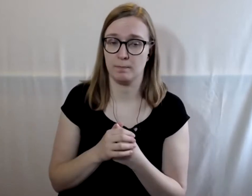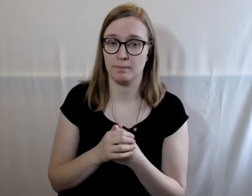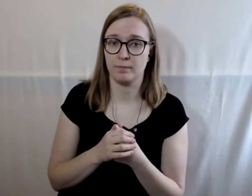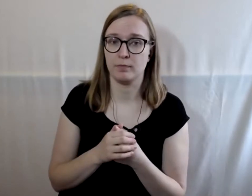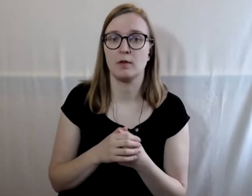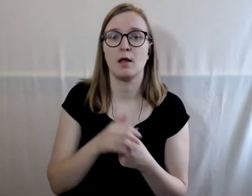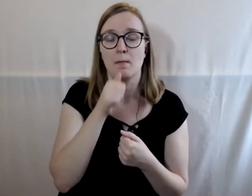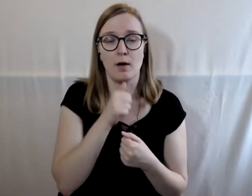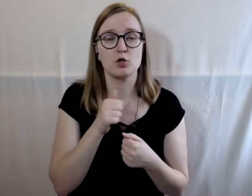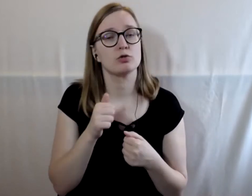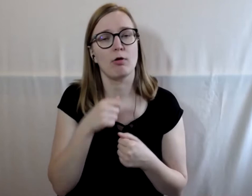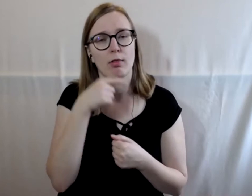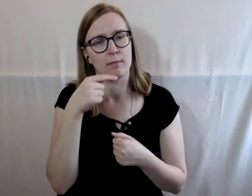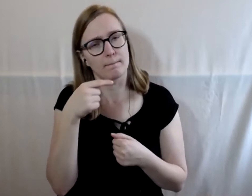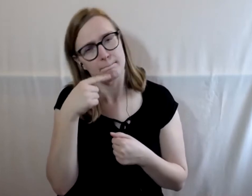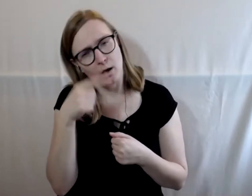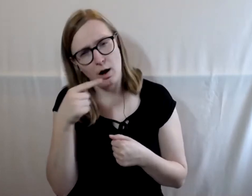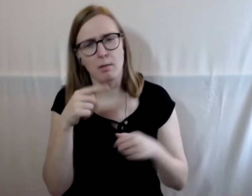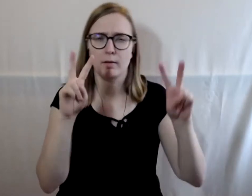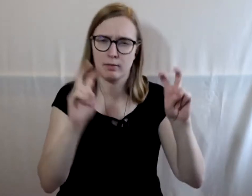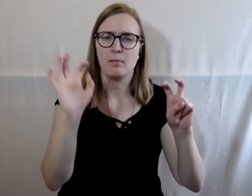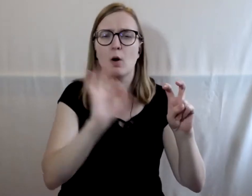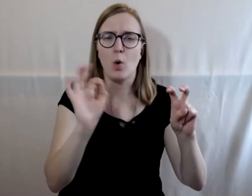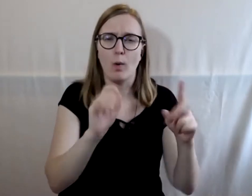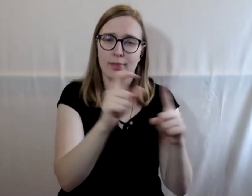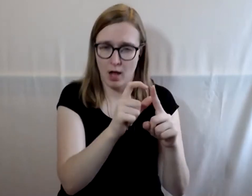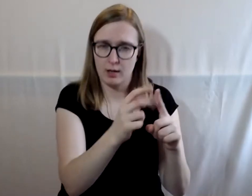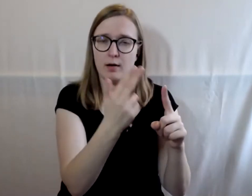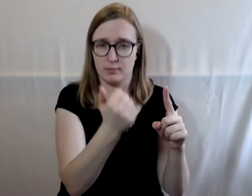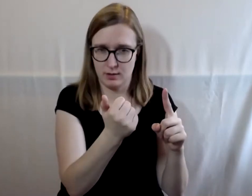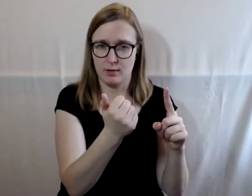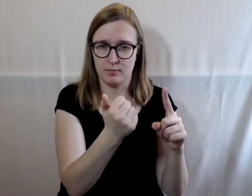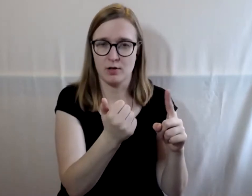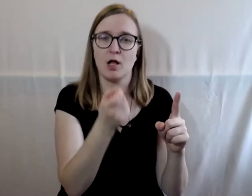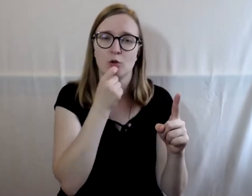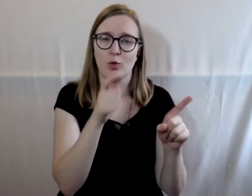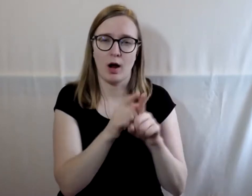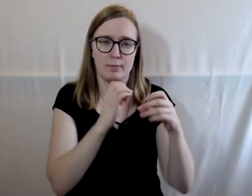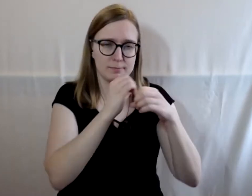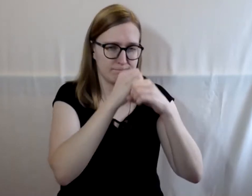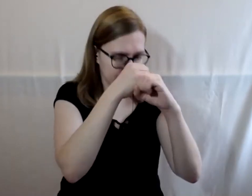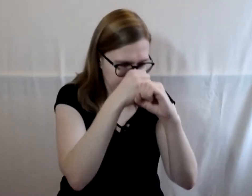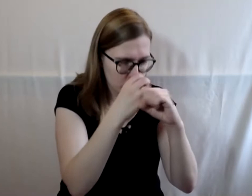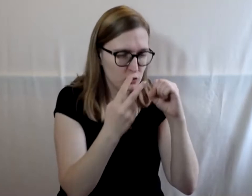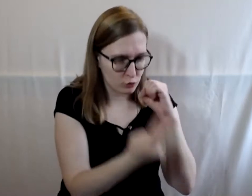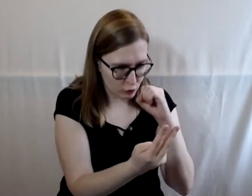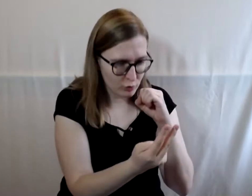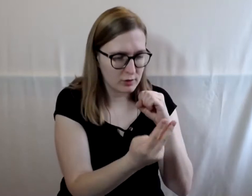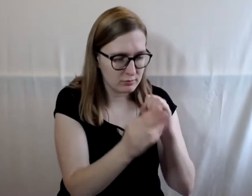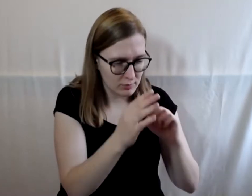over when you're looking at the content. So you put a lens, so you put an inclusion lens. So you look at the